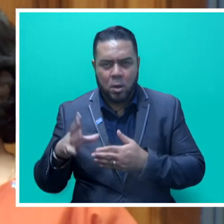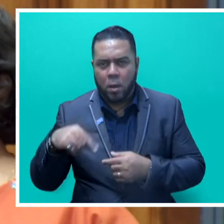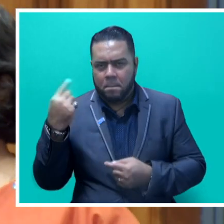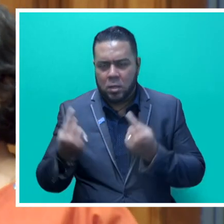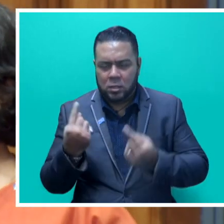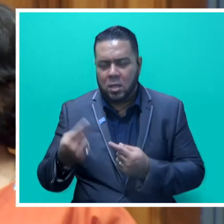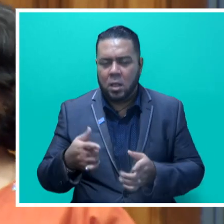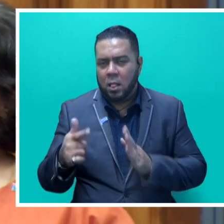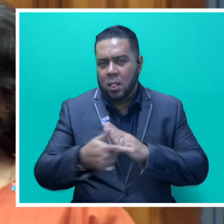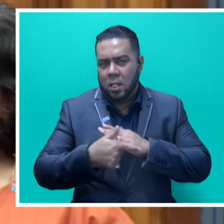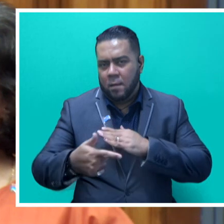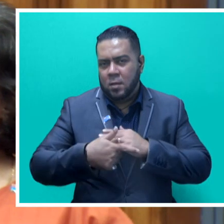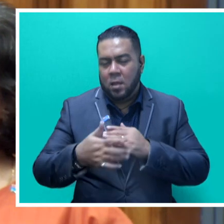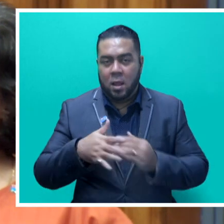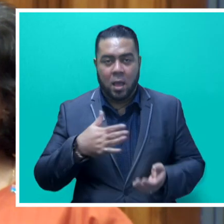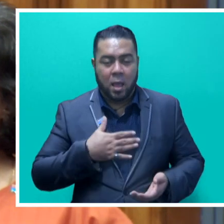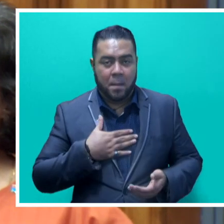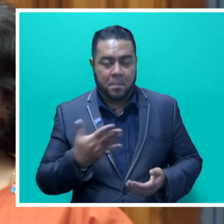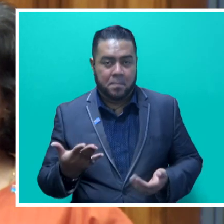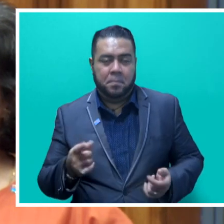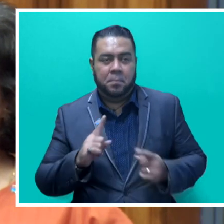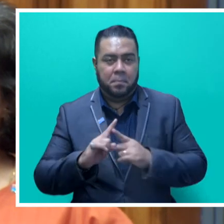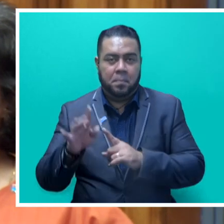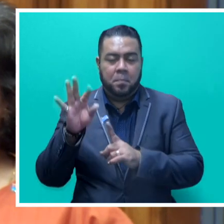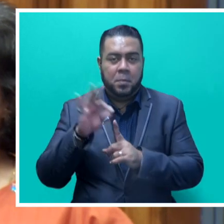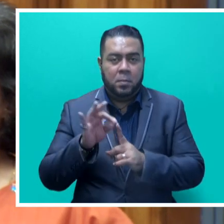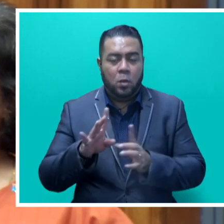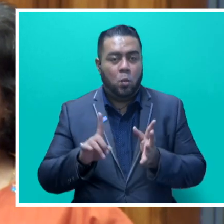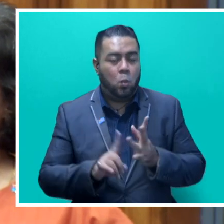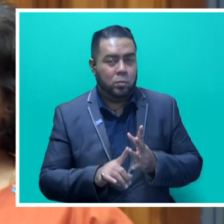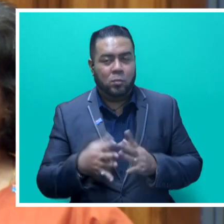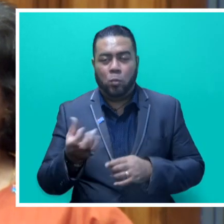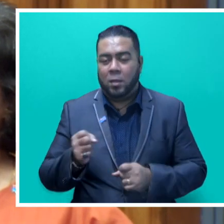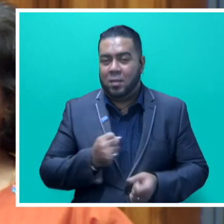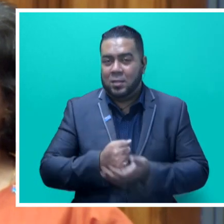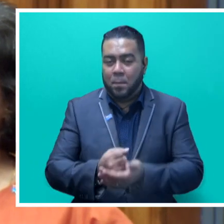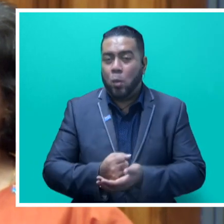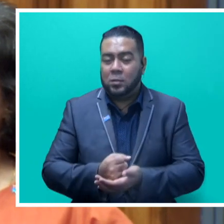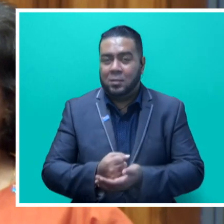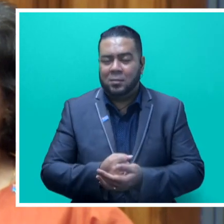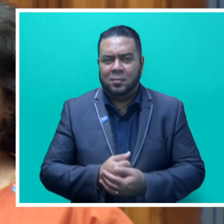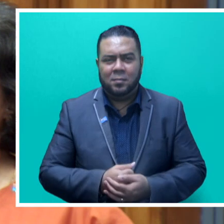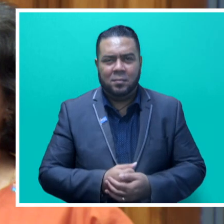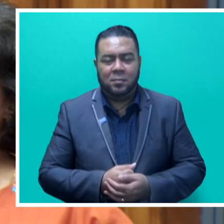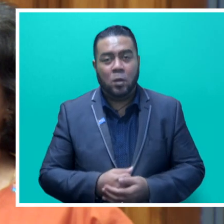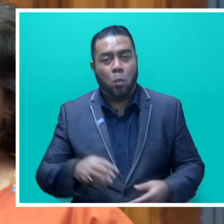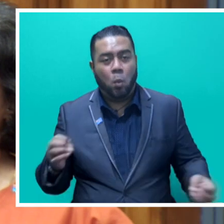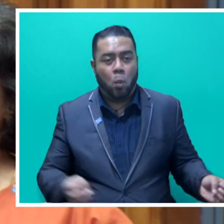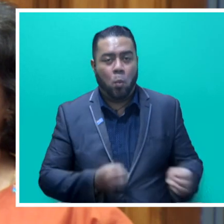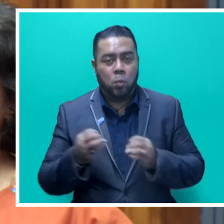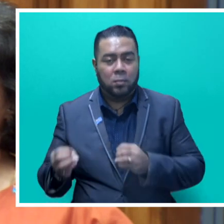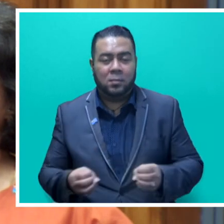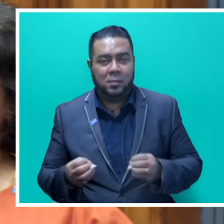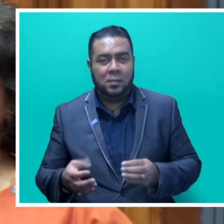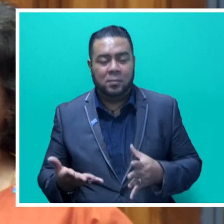level, when I and his police PPOs from the special branch, with the loyal support of the Fiji Police Force then, organized Mr. and Mrs.